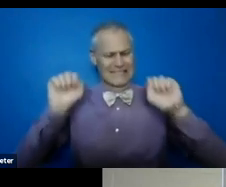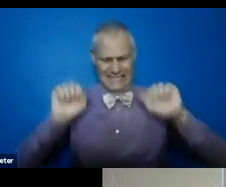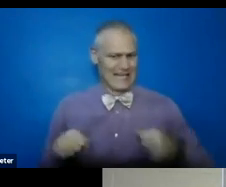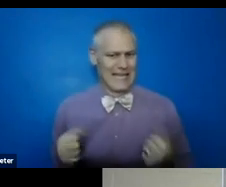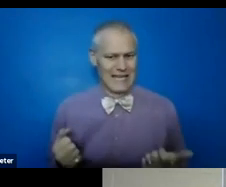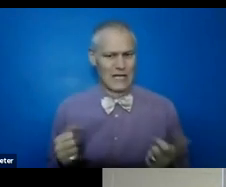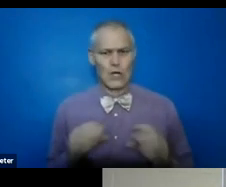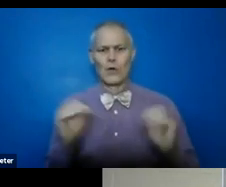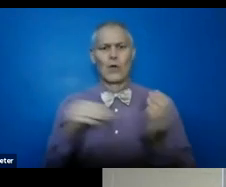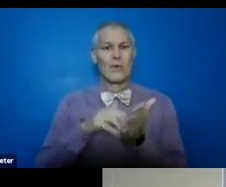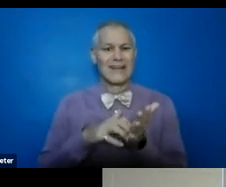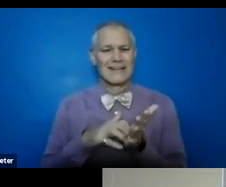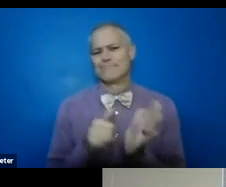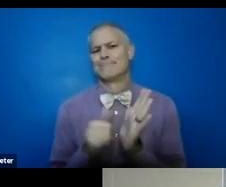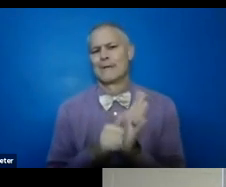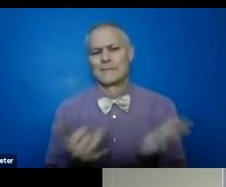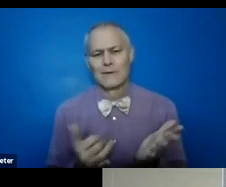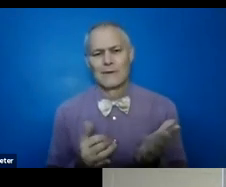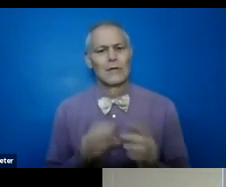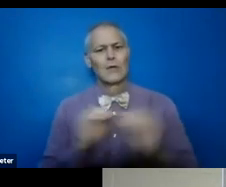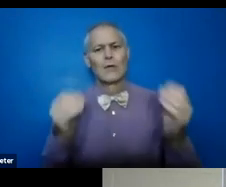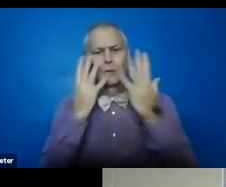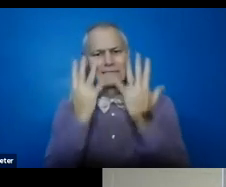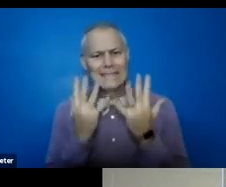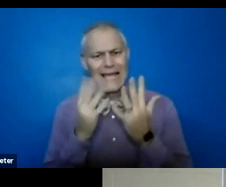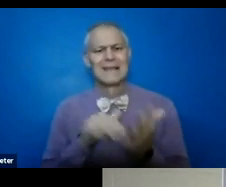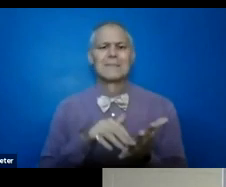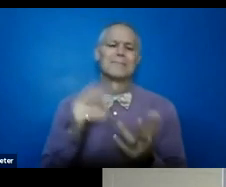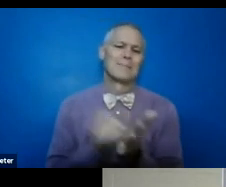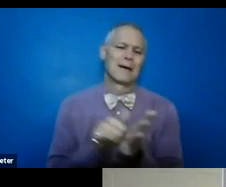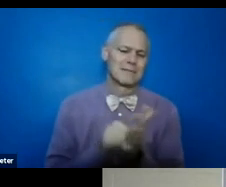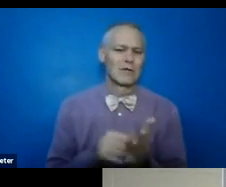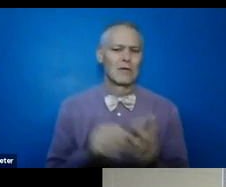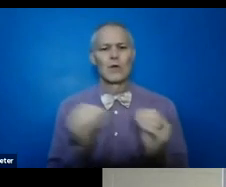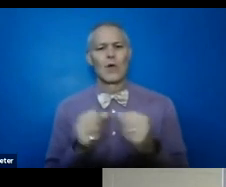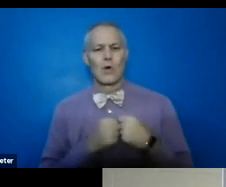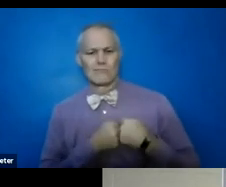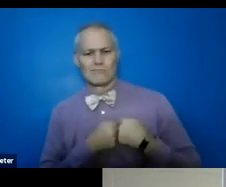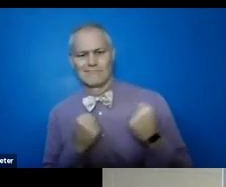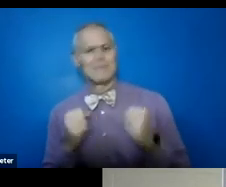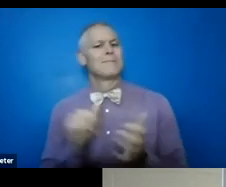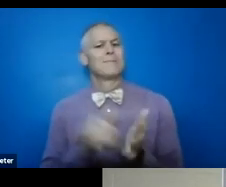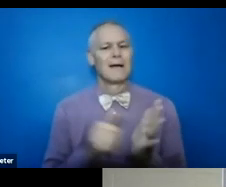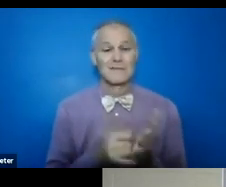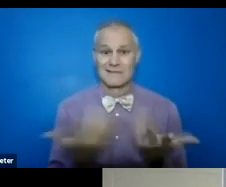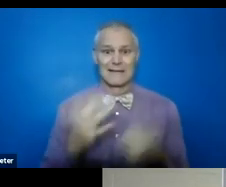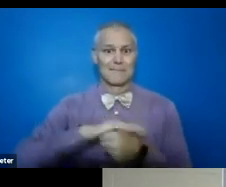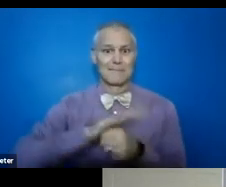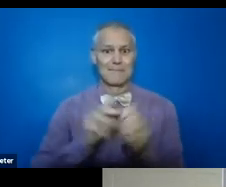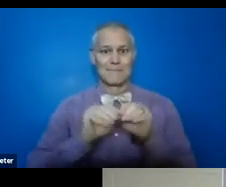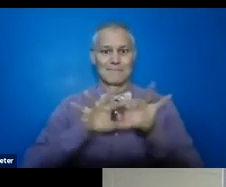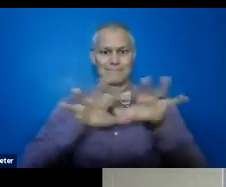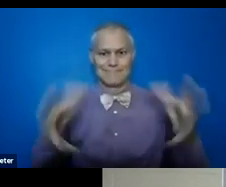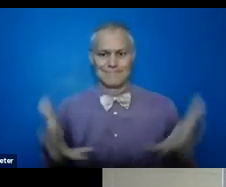any weakness, to never have any sadness, to never have any vulnerability. Look, we're living in a pandemic. What does that mean for like